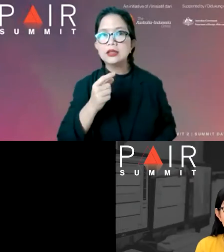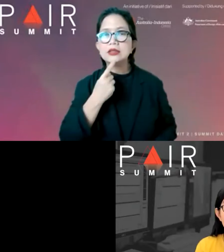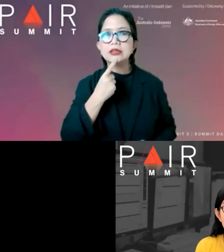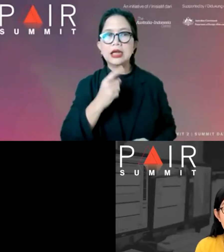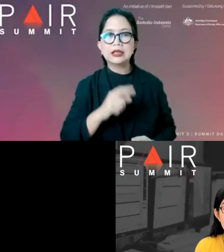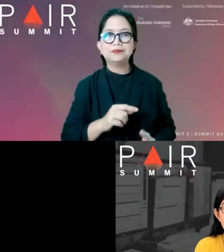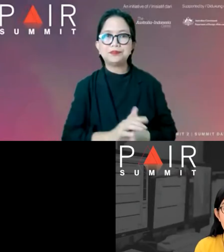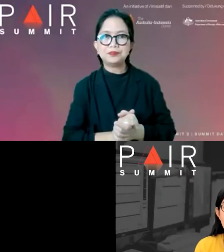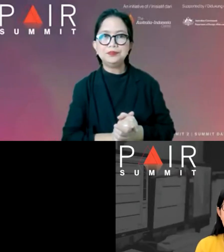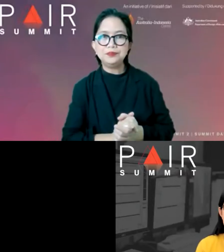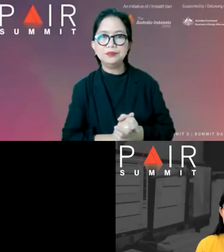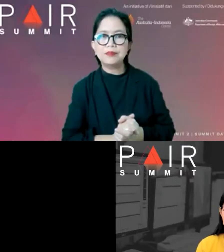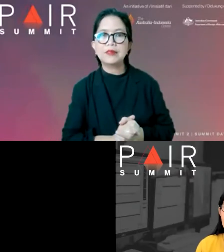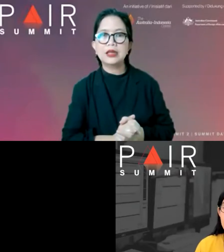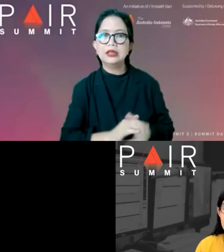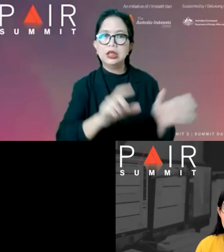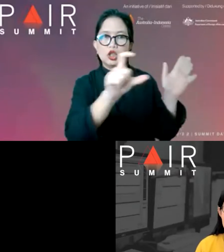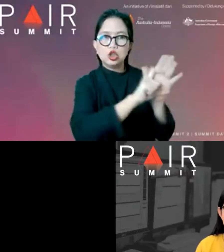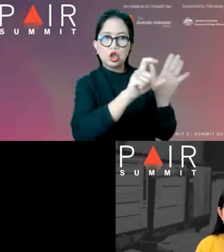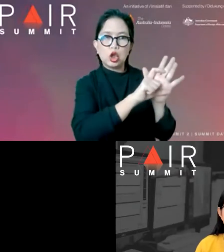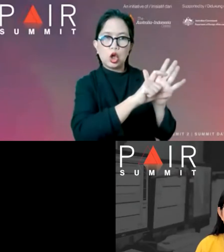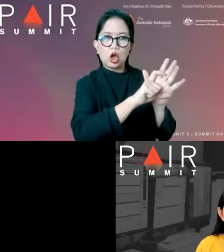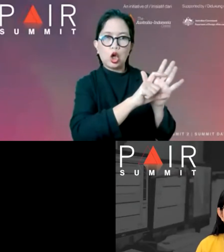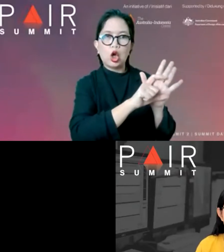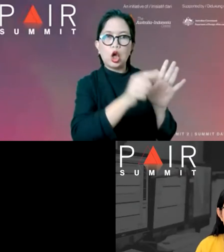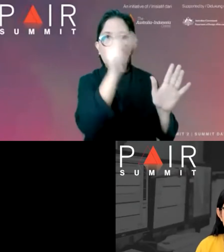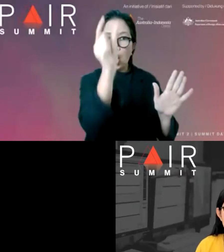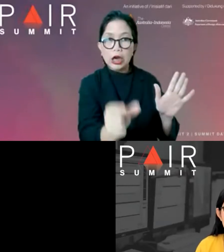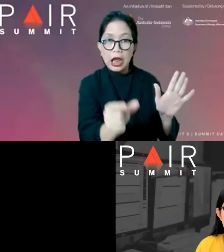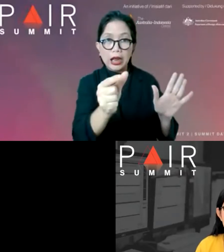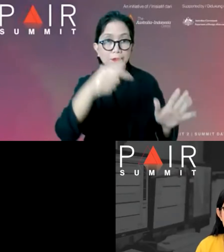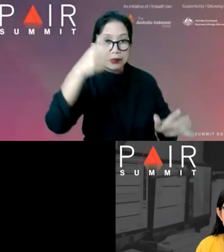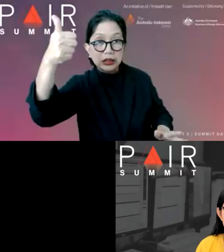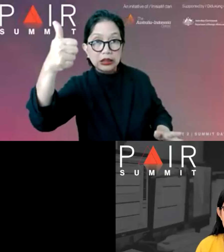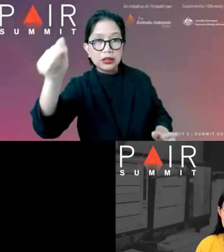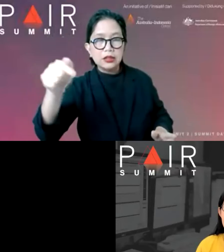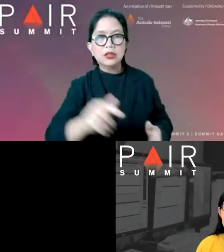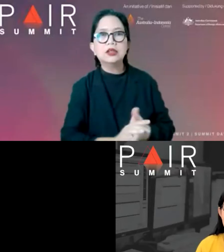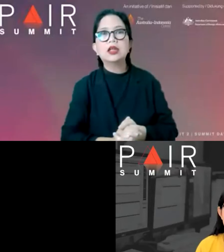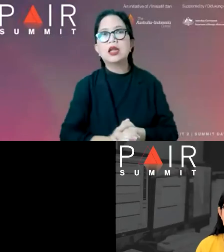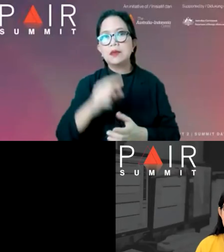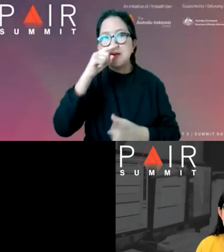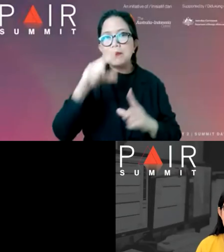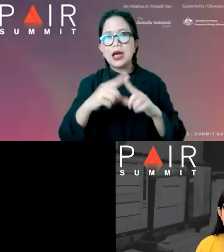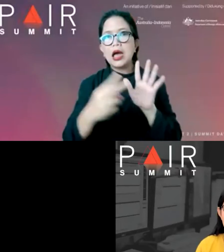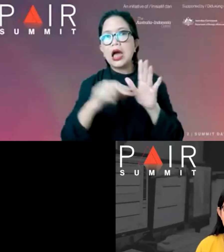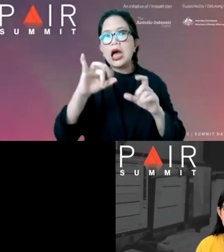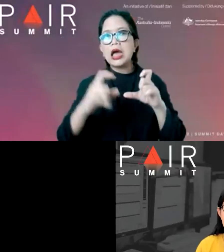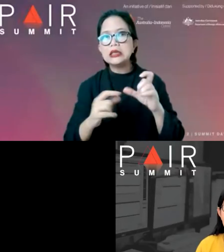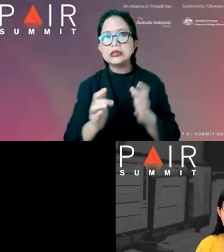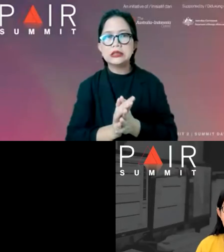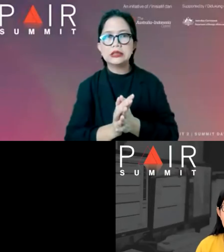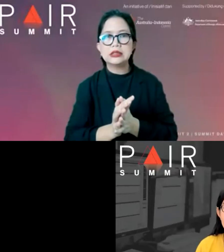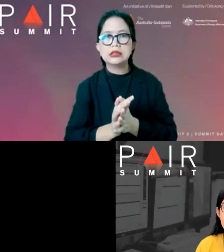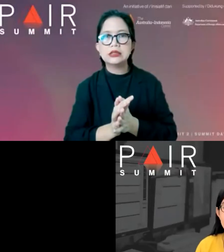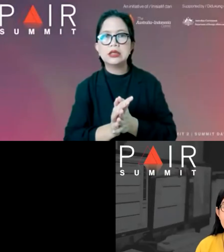through collaborations, like Pak Anis and Pak Petra said, with community leaders is a key to success in perhaps in any movement